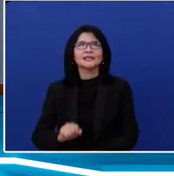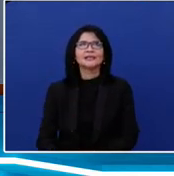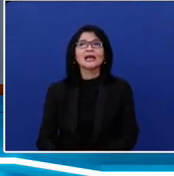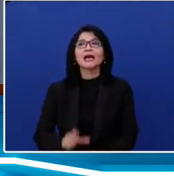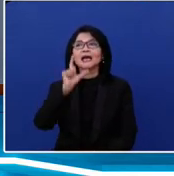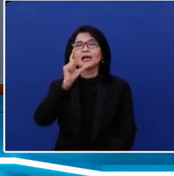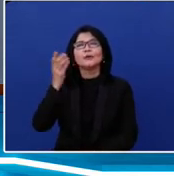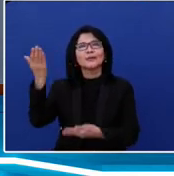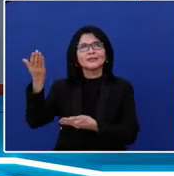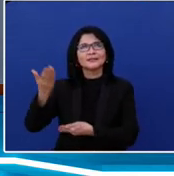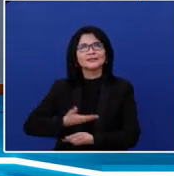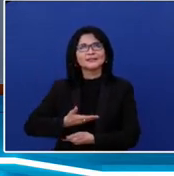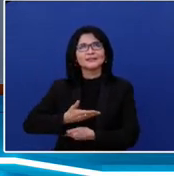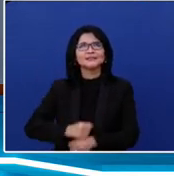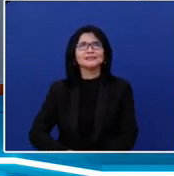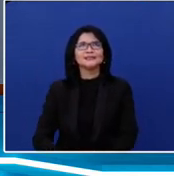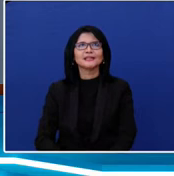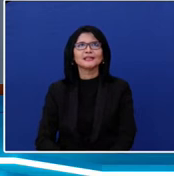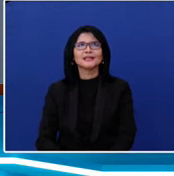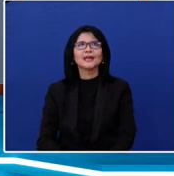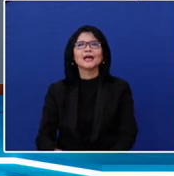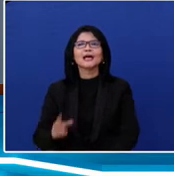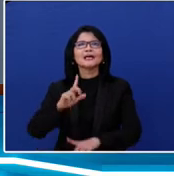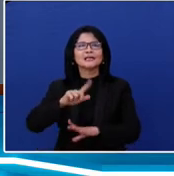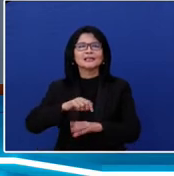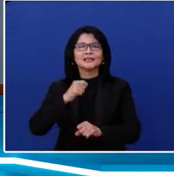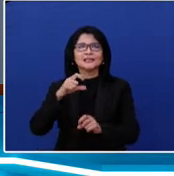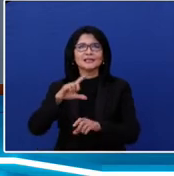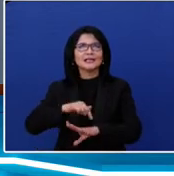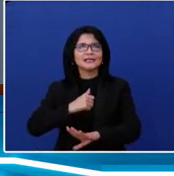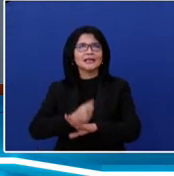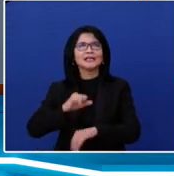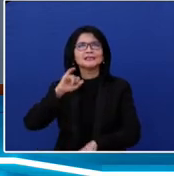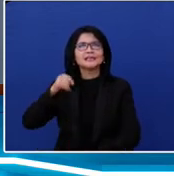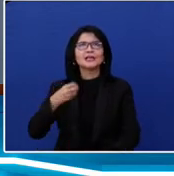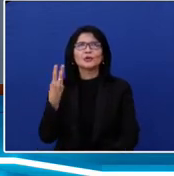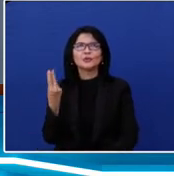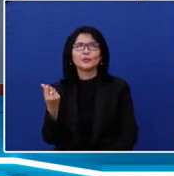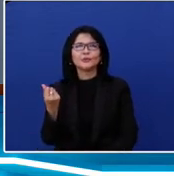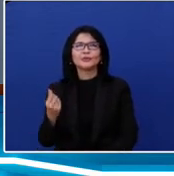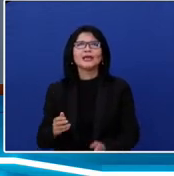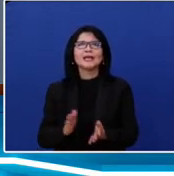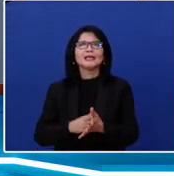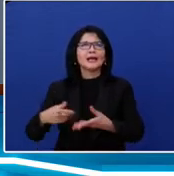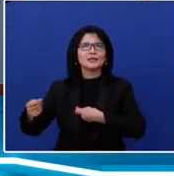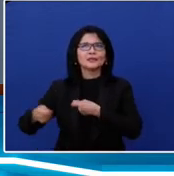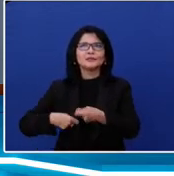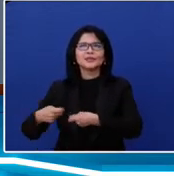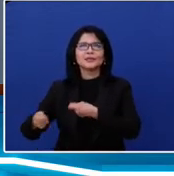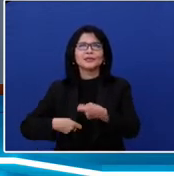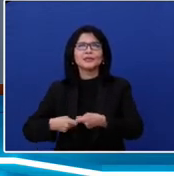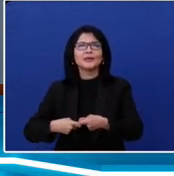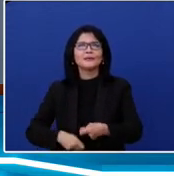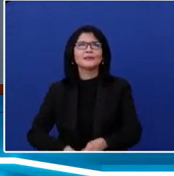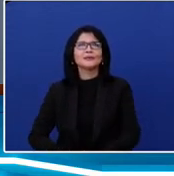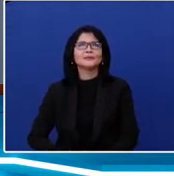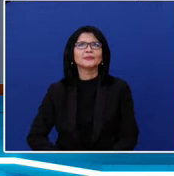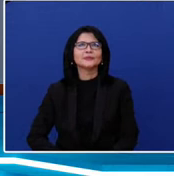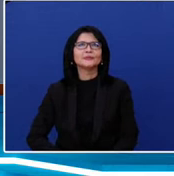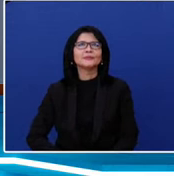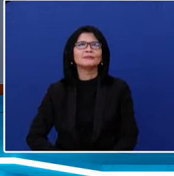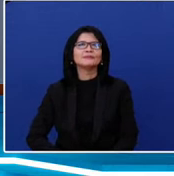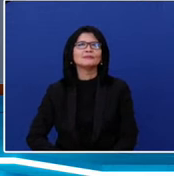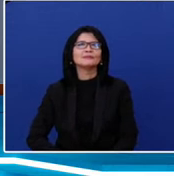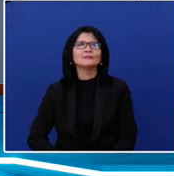Mr Lucky alfirman direktur jenderal pajak Finance and risk management Indonesia bisnis offline